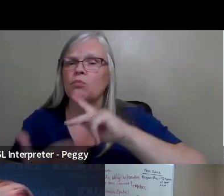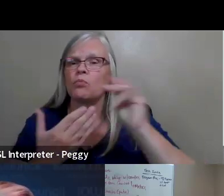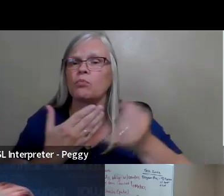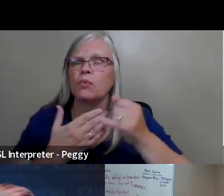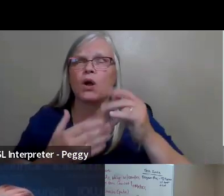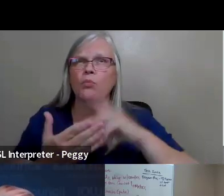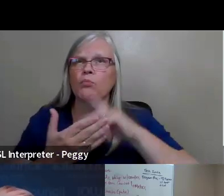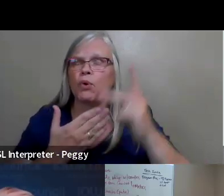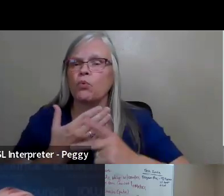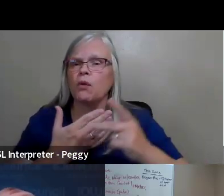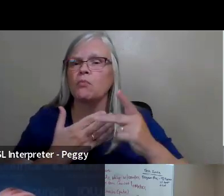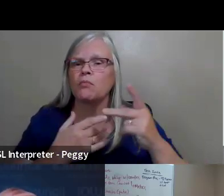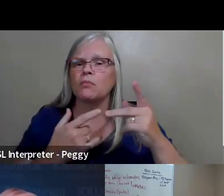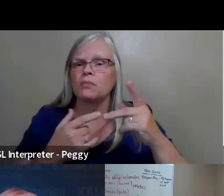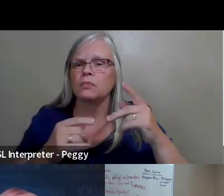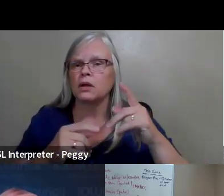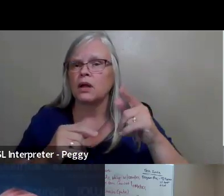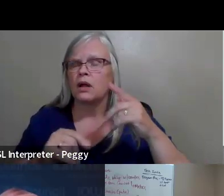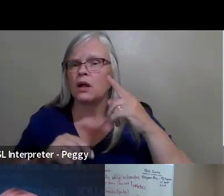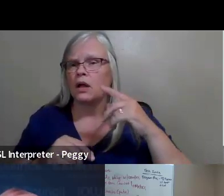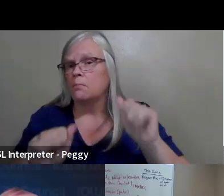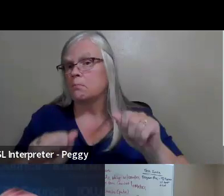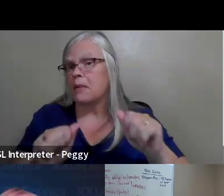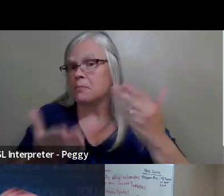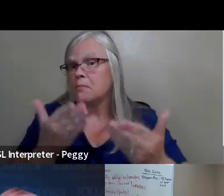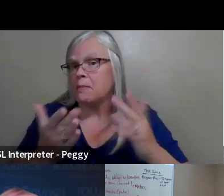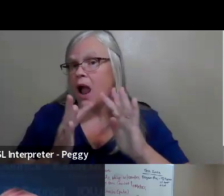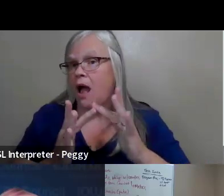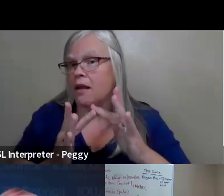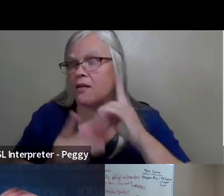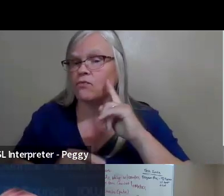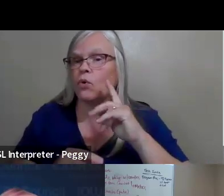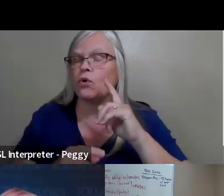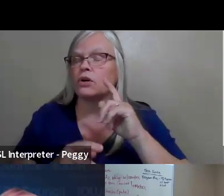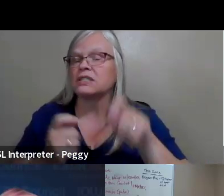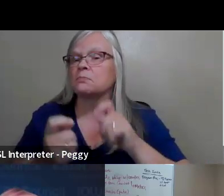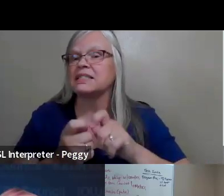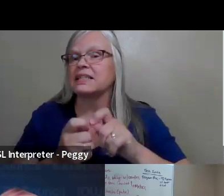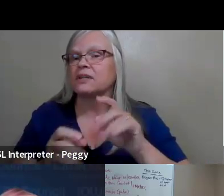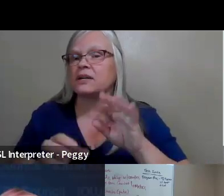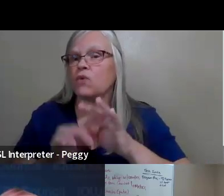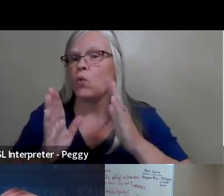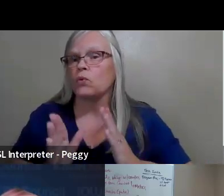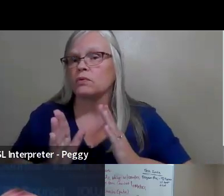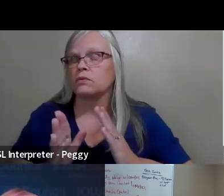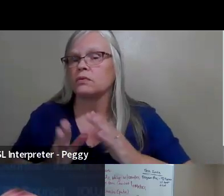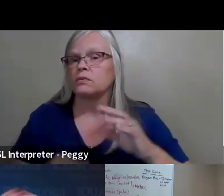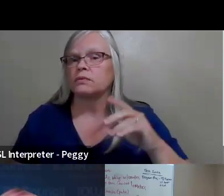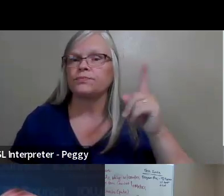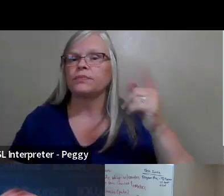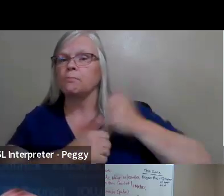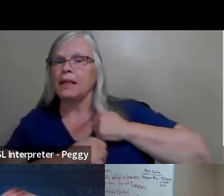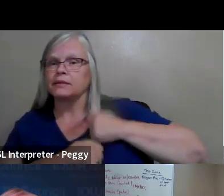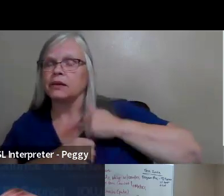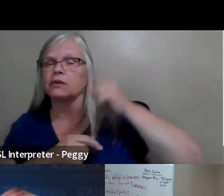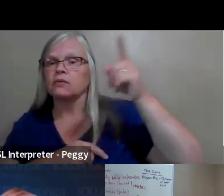the possibility of online voting for certain kinds of voters. So overseas voters, military